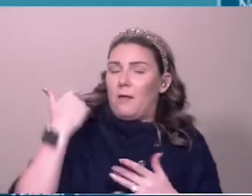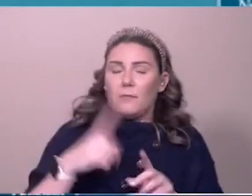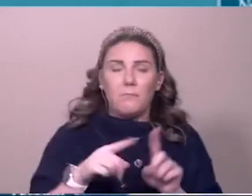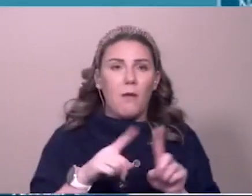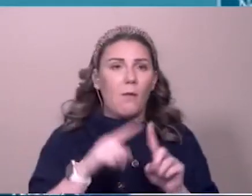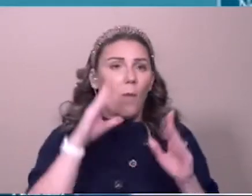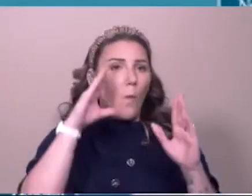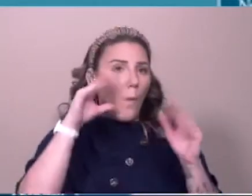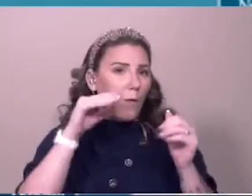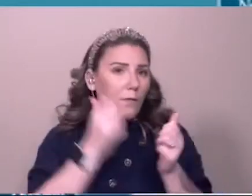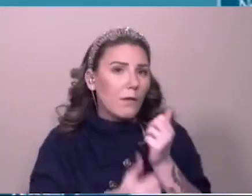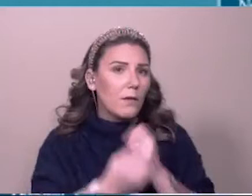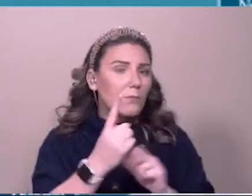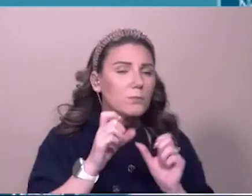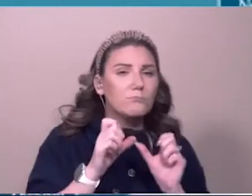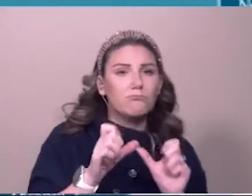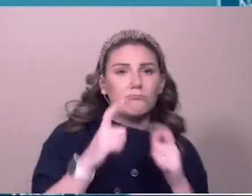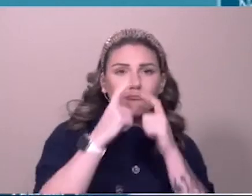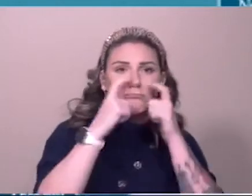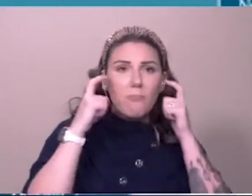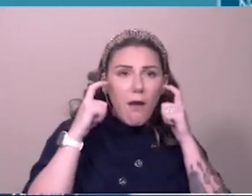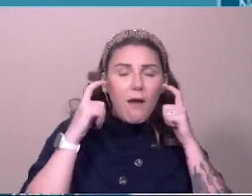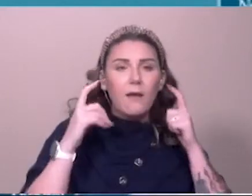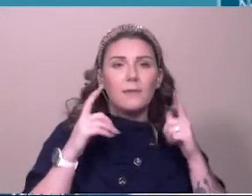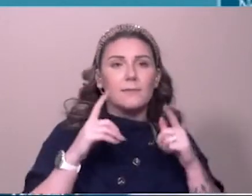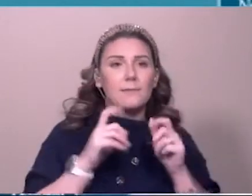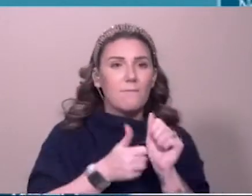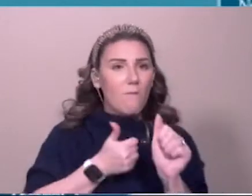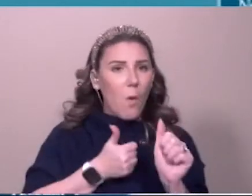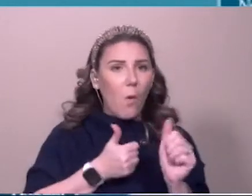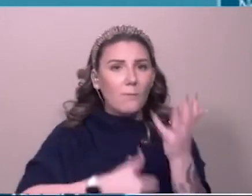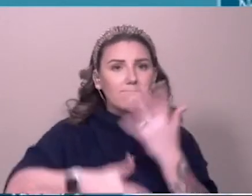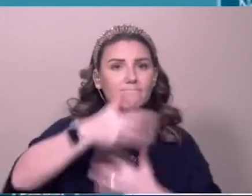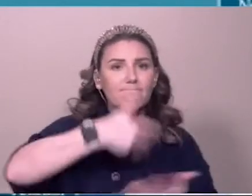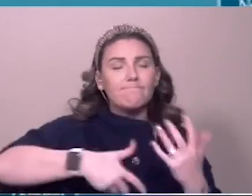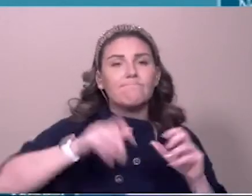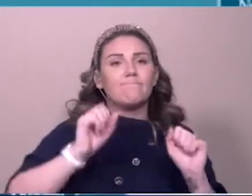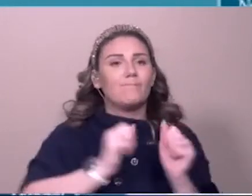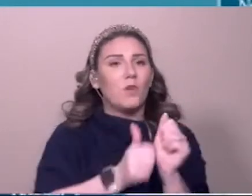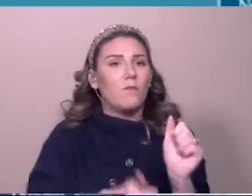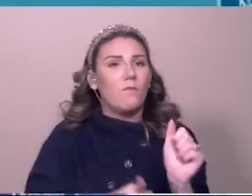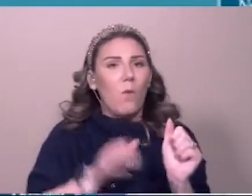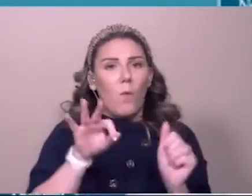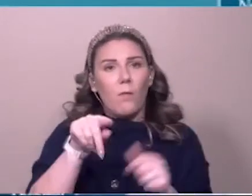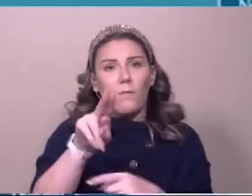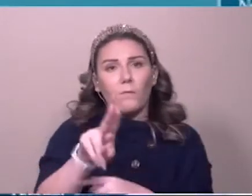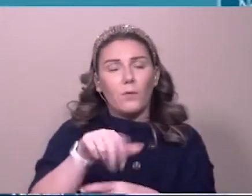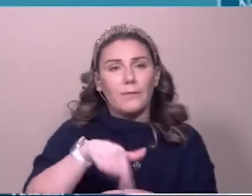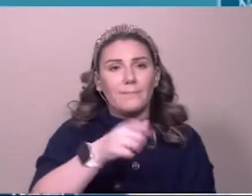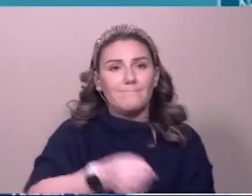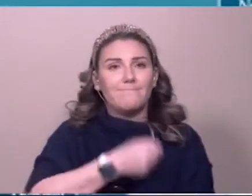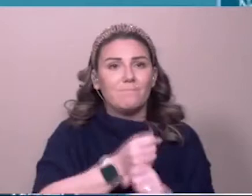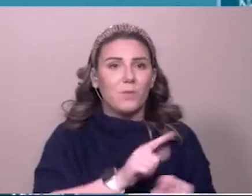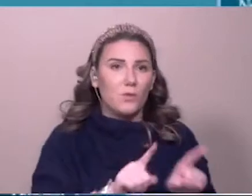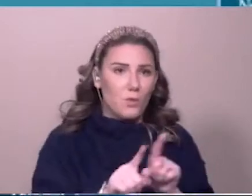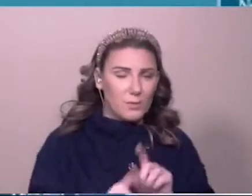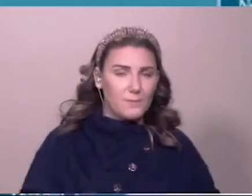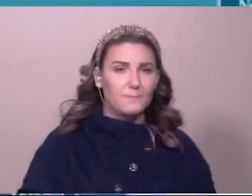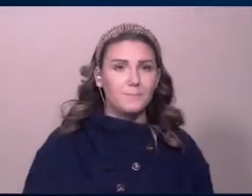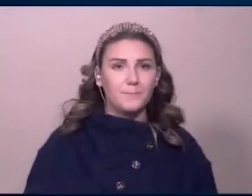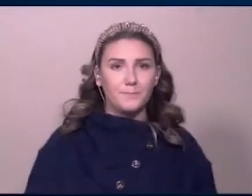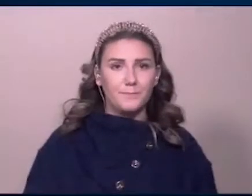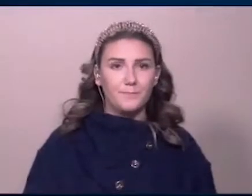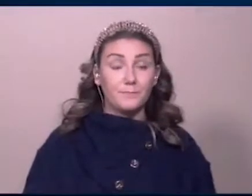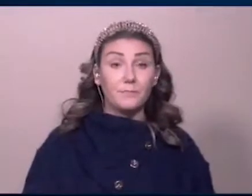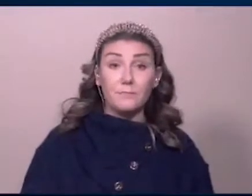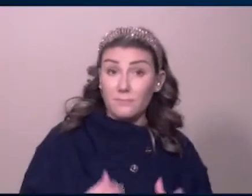everybody continues to mask and avoid crowds, we can avoid the flu this season as well. All